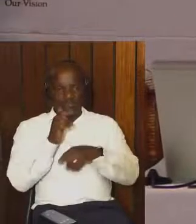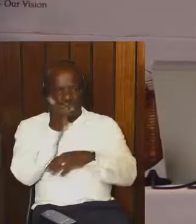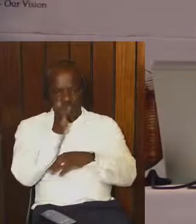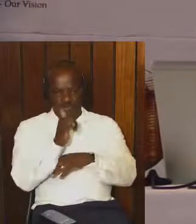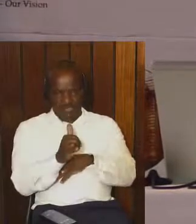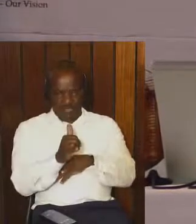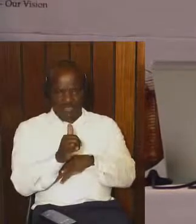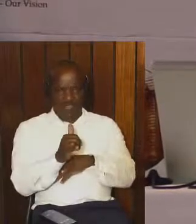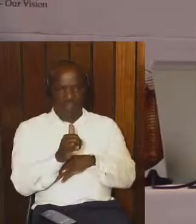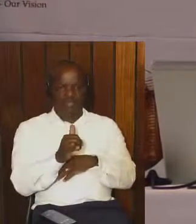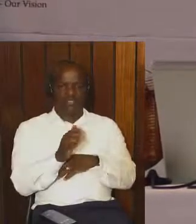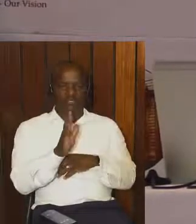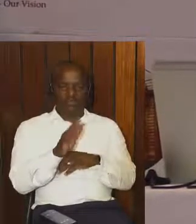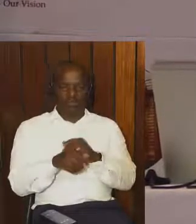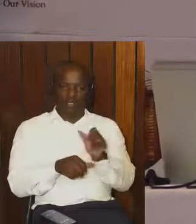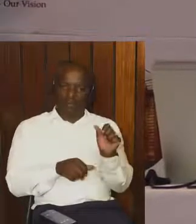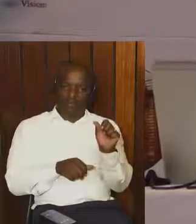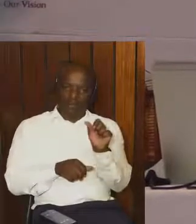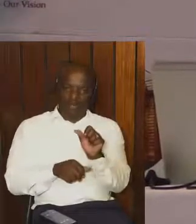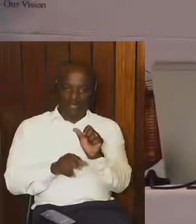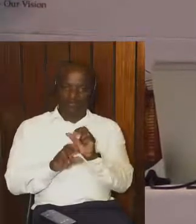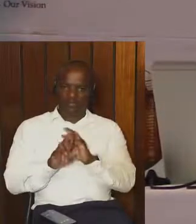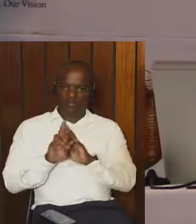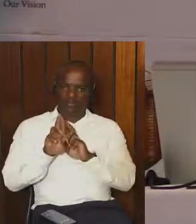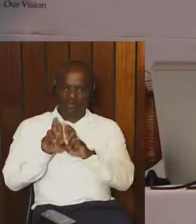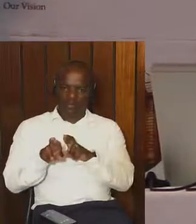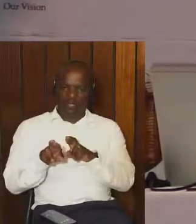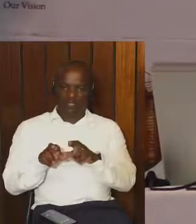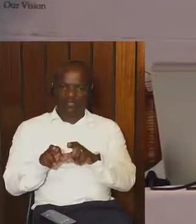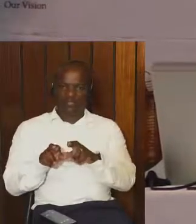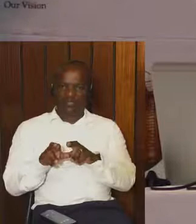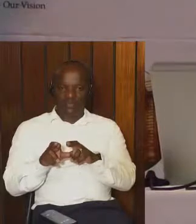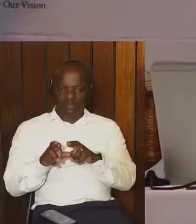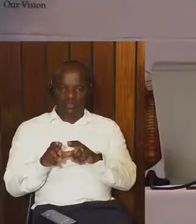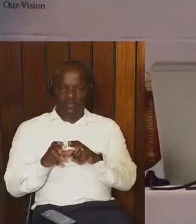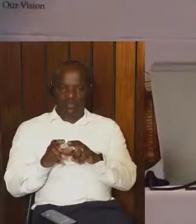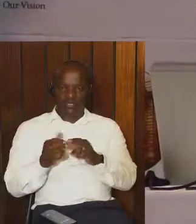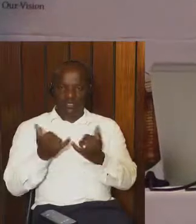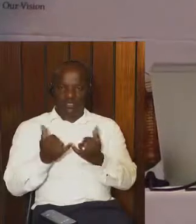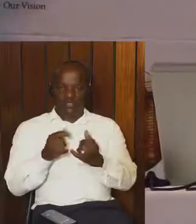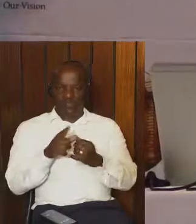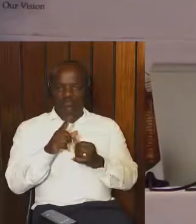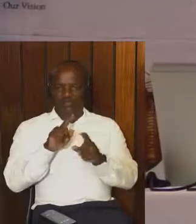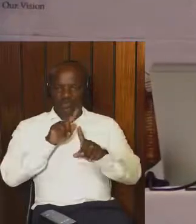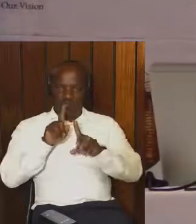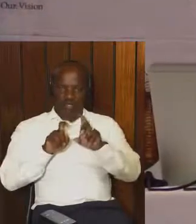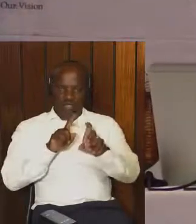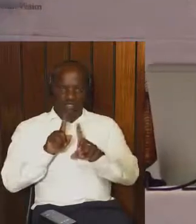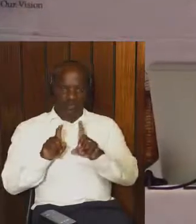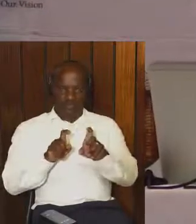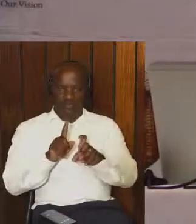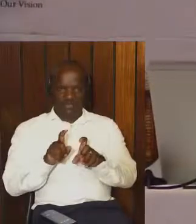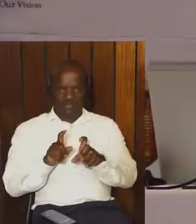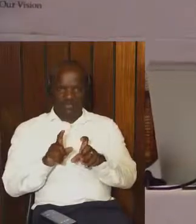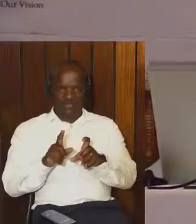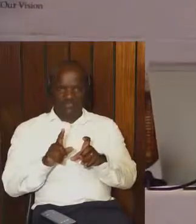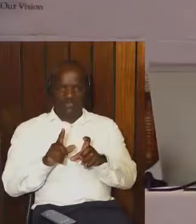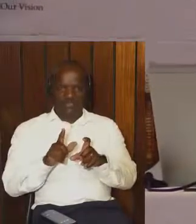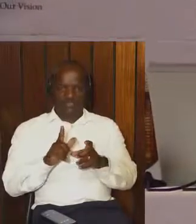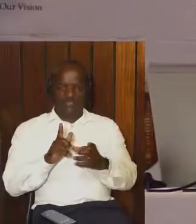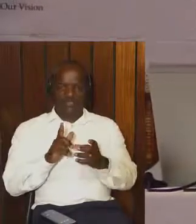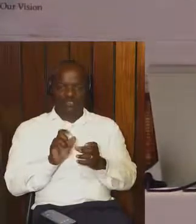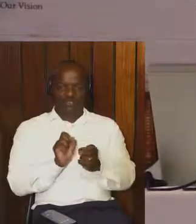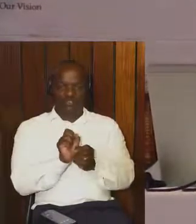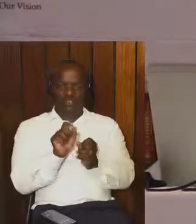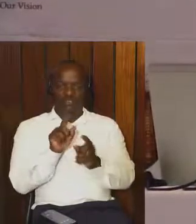back to you on, okay? Because these questions have been asked here now. So that's why we've